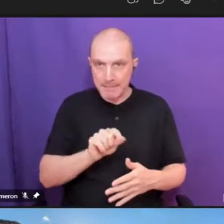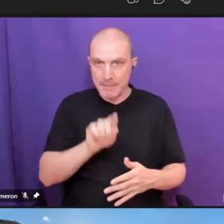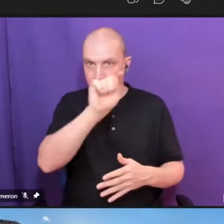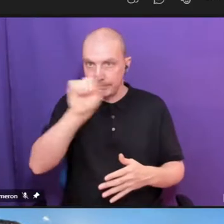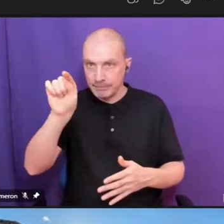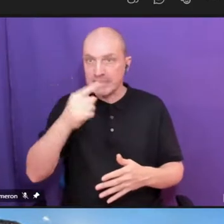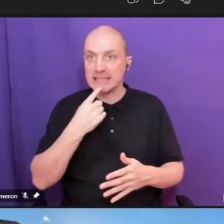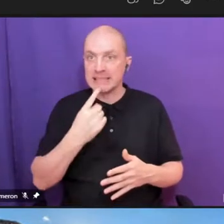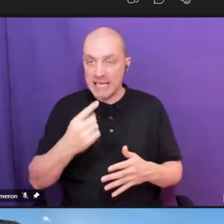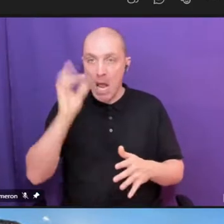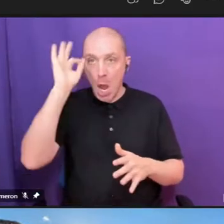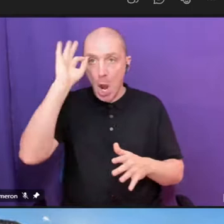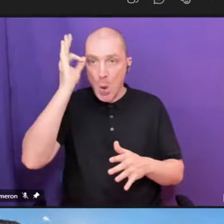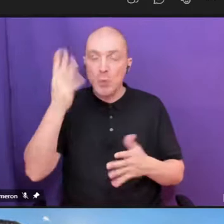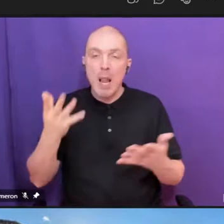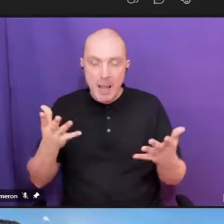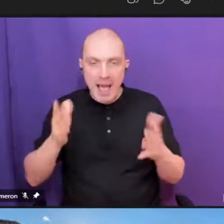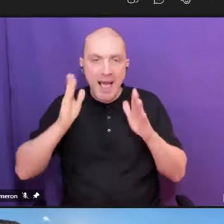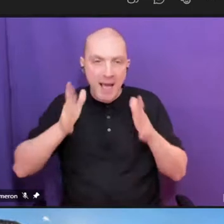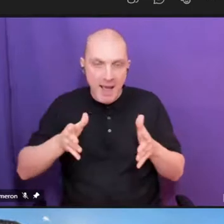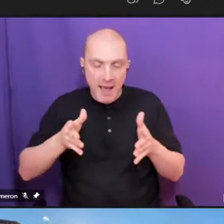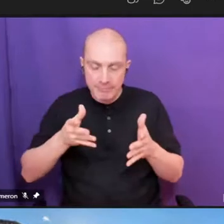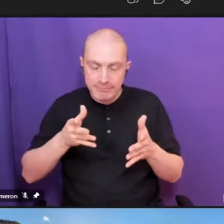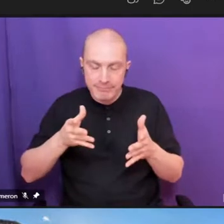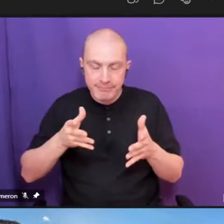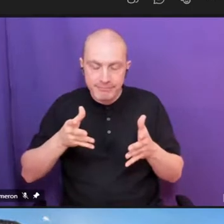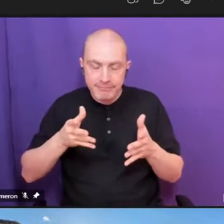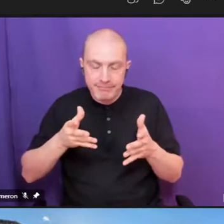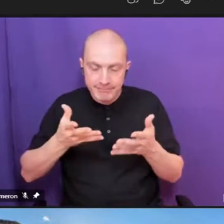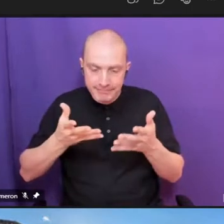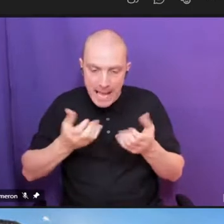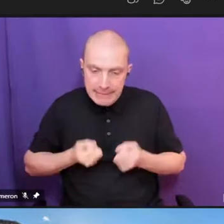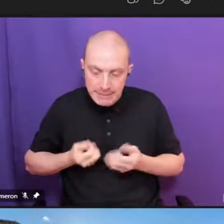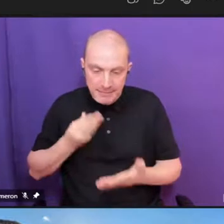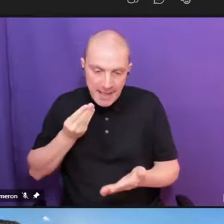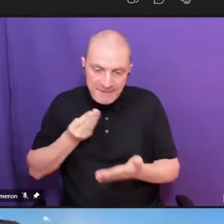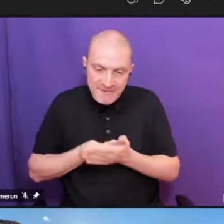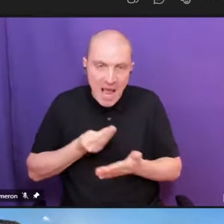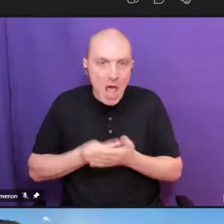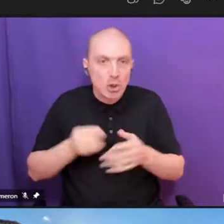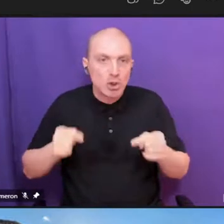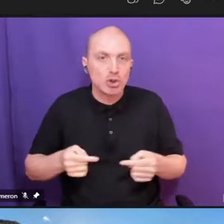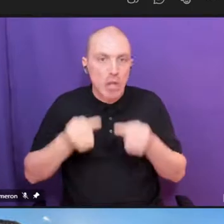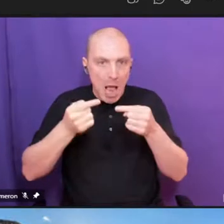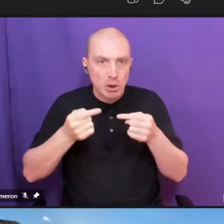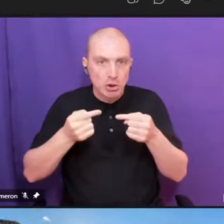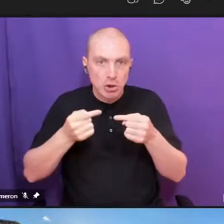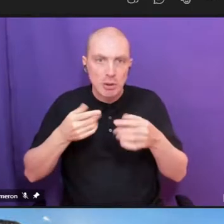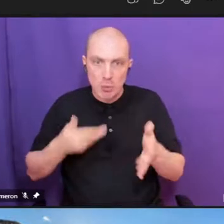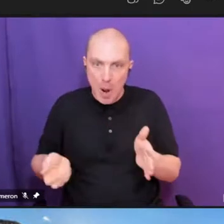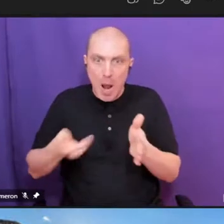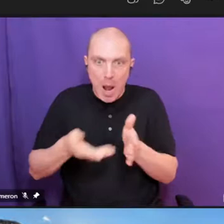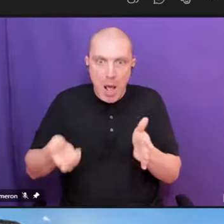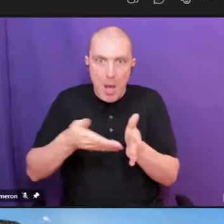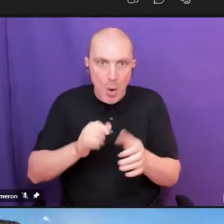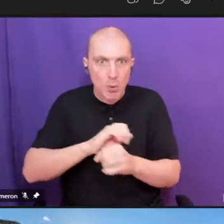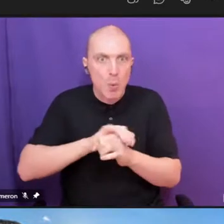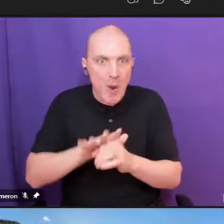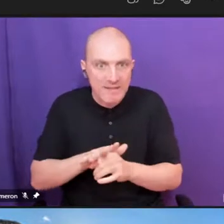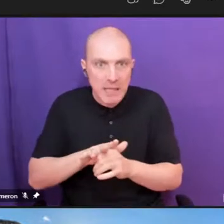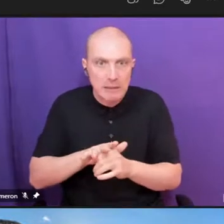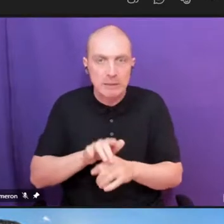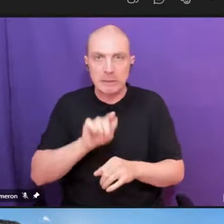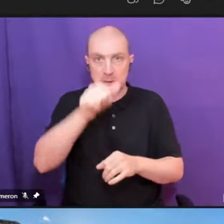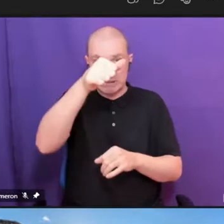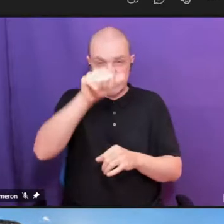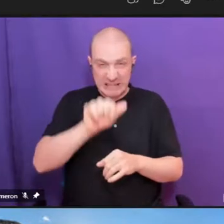face financial challenges and that these have been exacerbated by the pandemic. The bullet points thereafter make a number of points